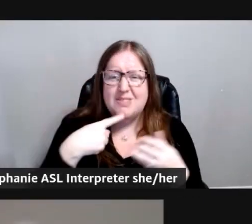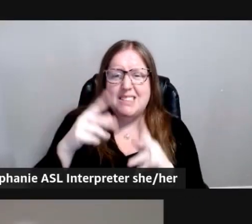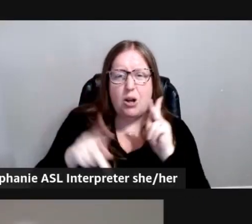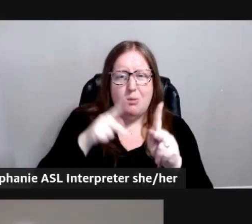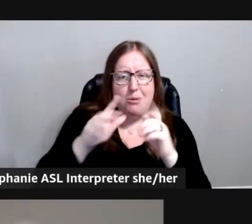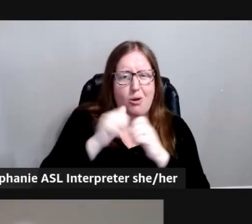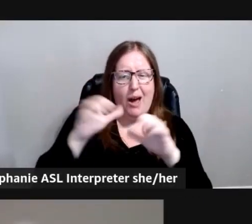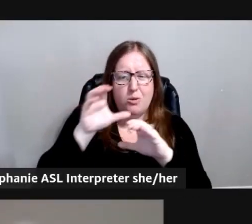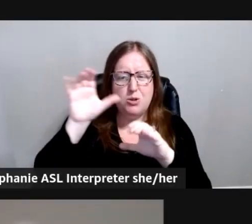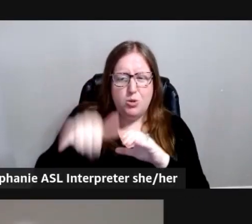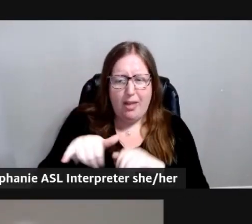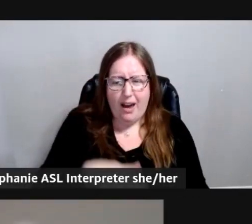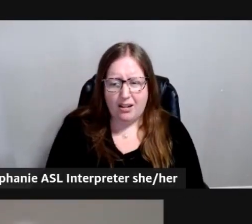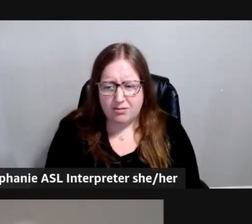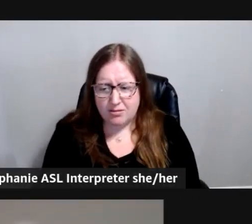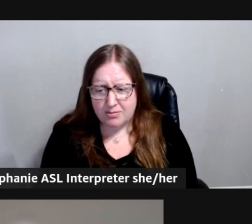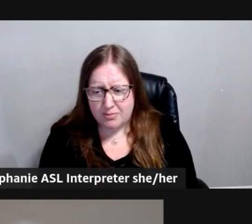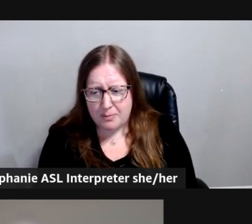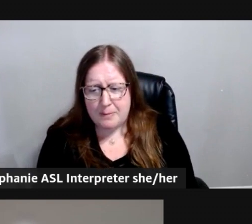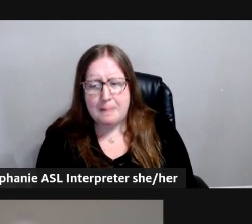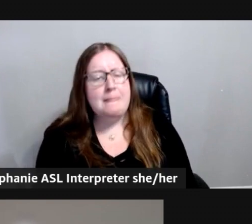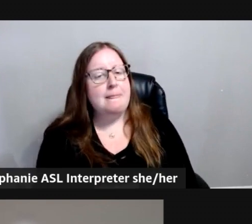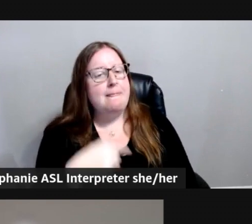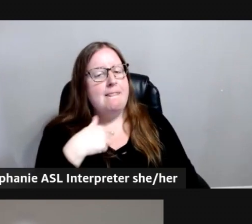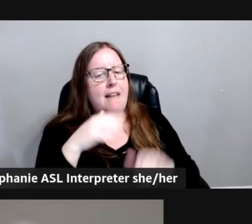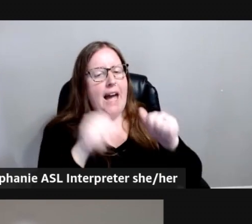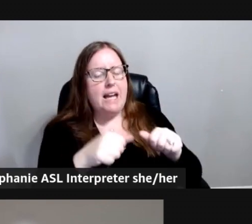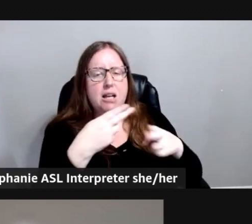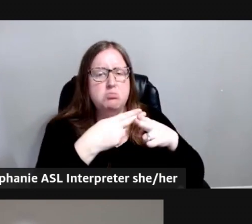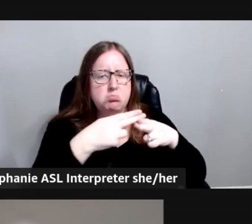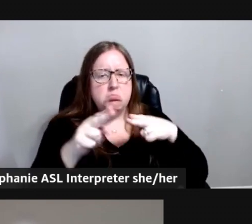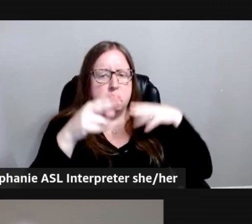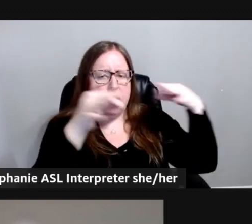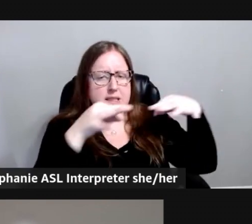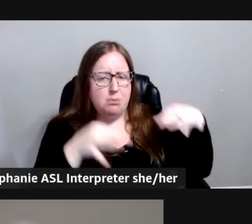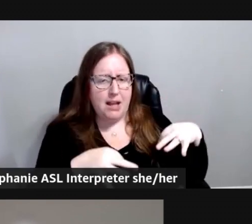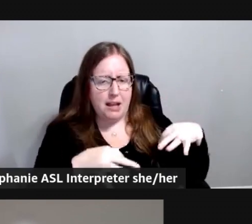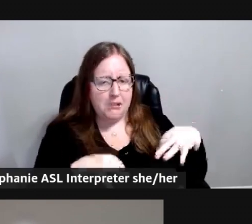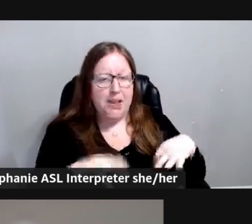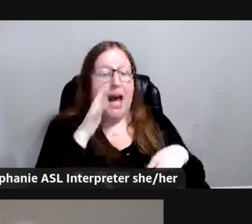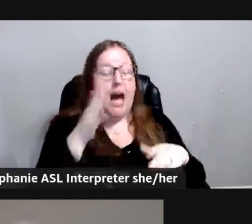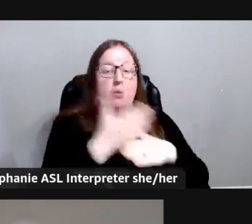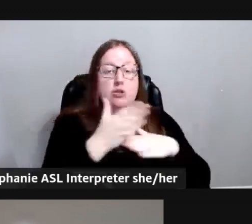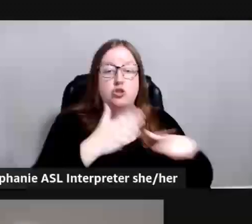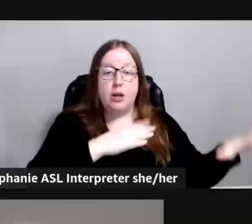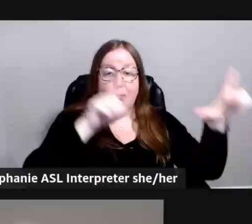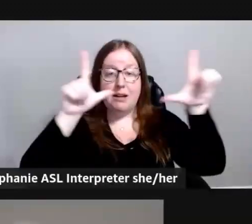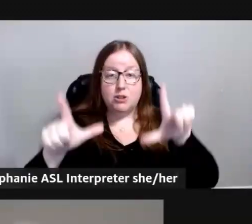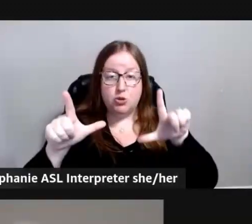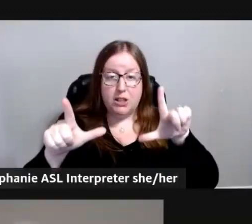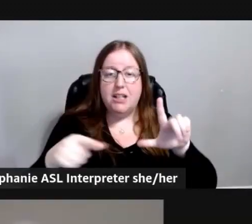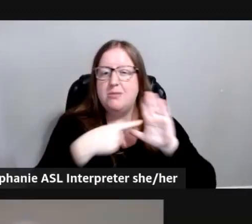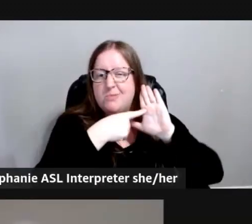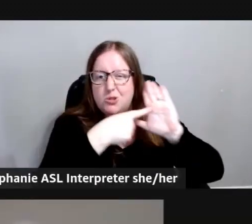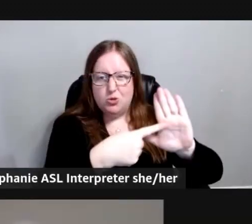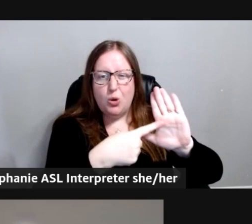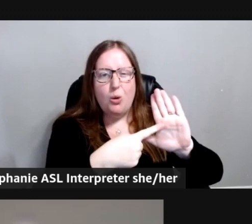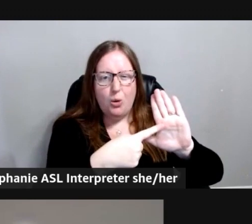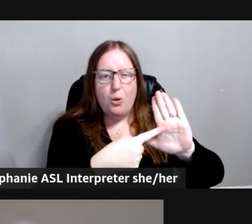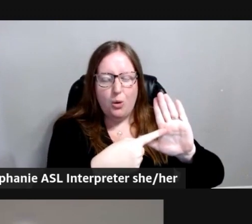that? Yeah, Art, I can briefly talk about it. And let me screen share and show a few sources. So I want to show